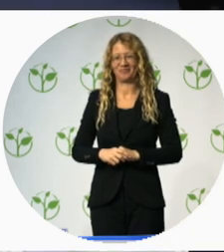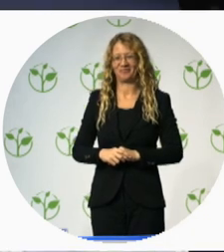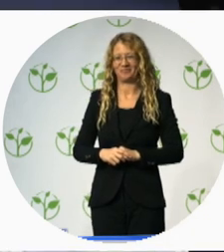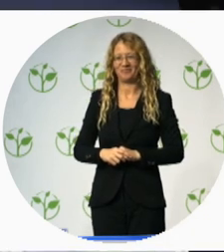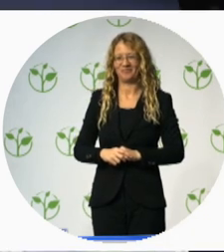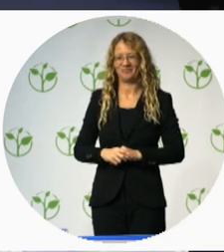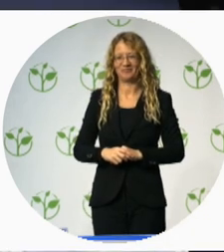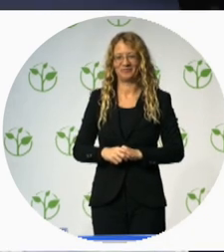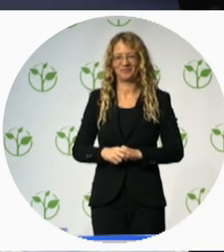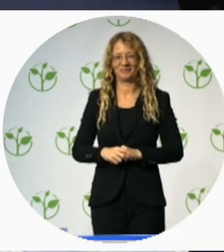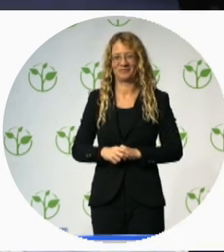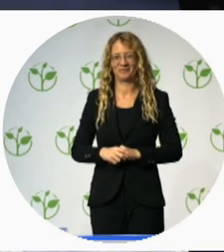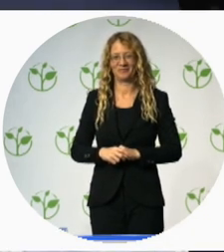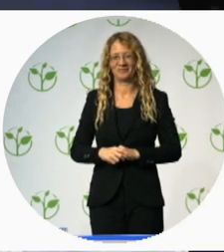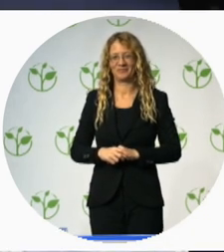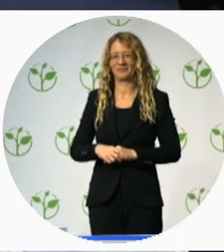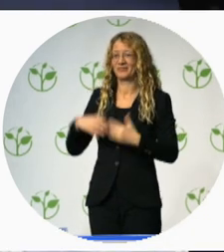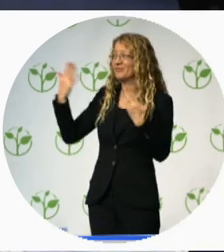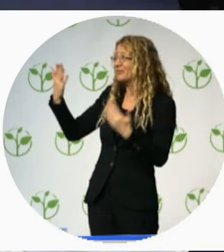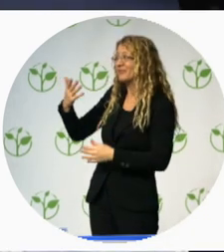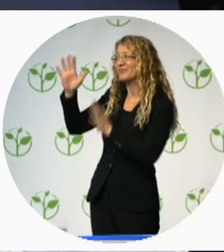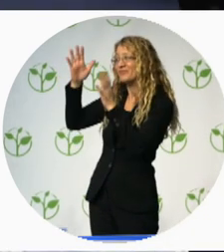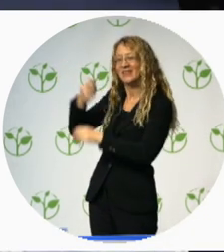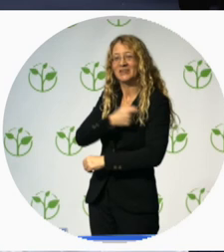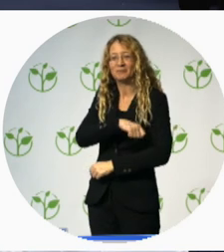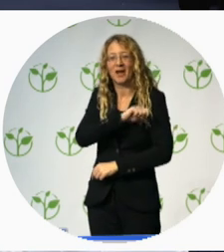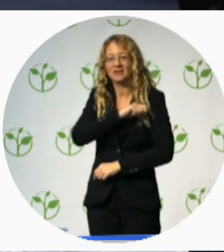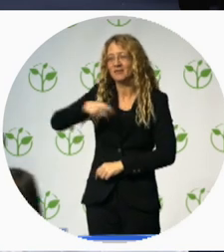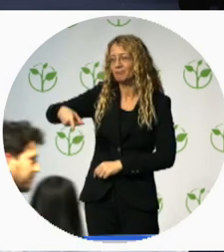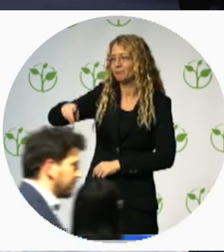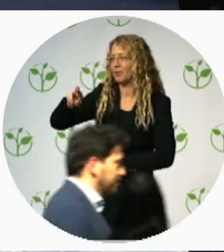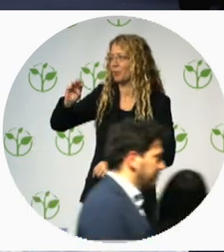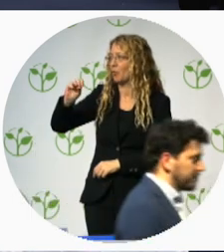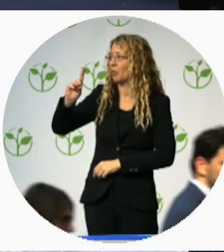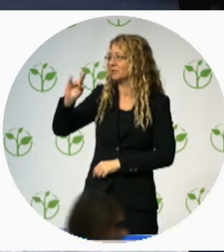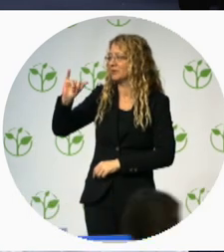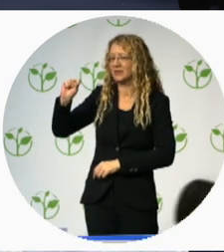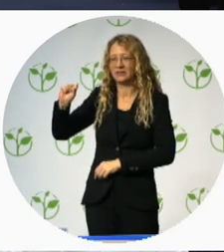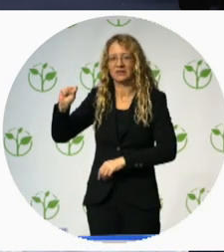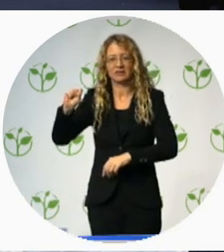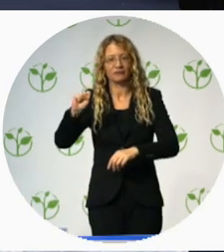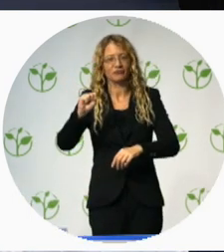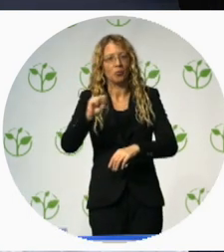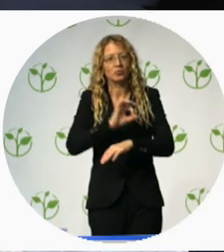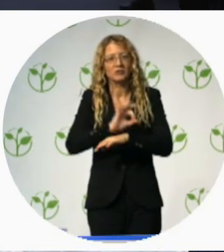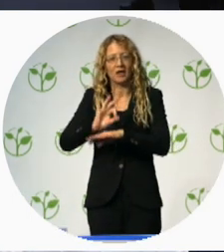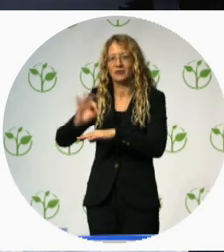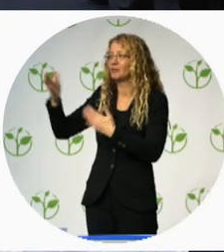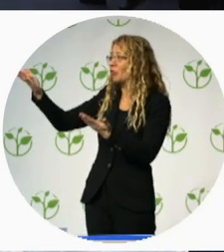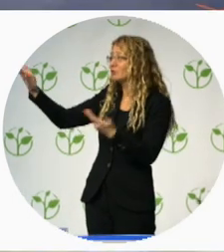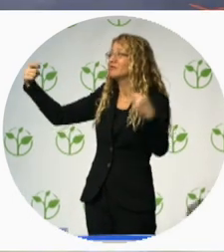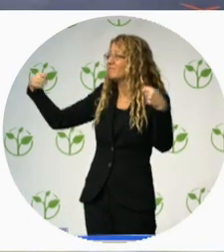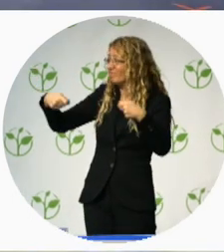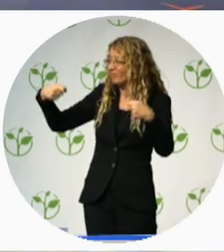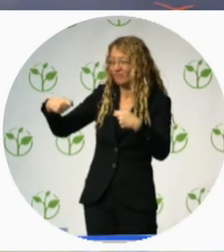Congratulations to Fundación Prodis from Spain. Fundación Prodis is a Spanish foundation committed to supporting persons